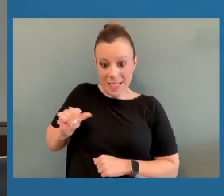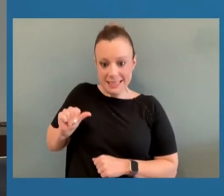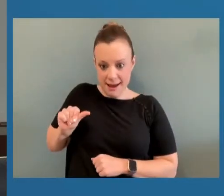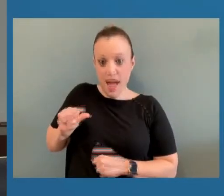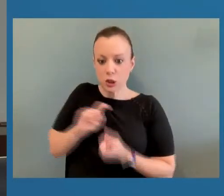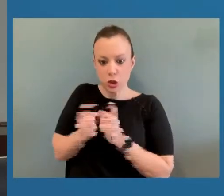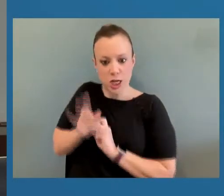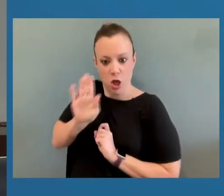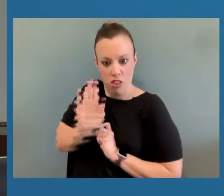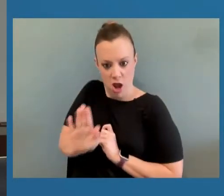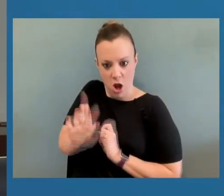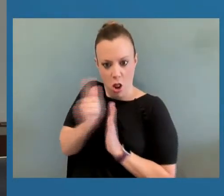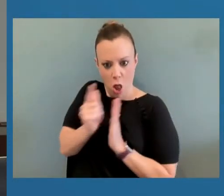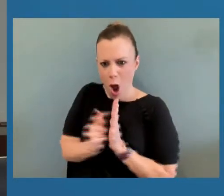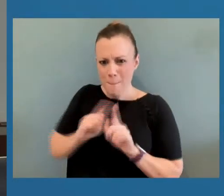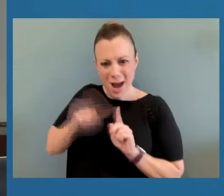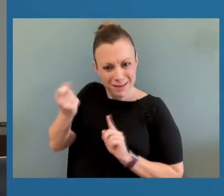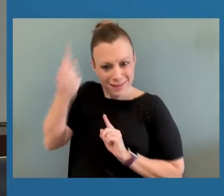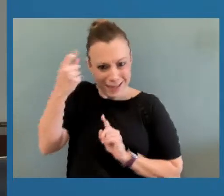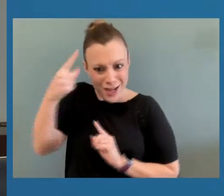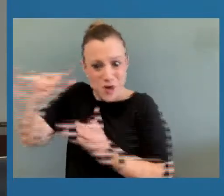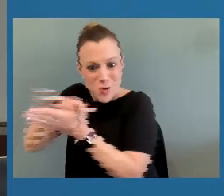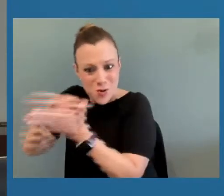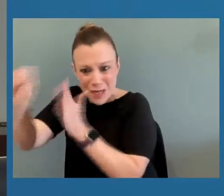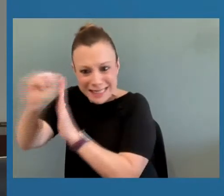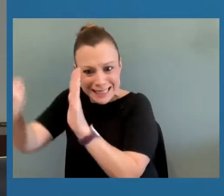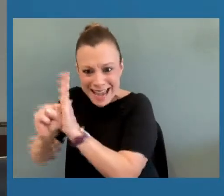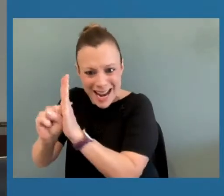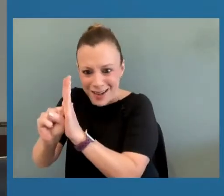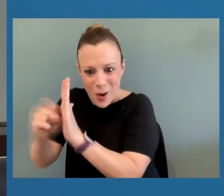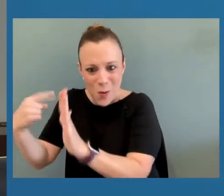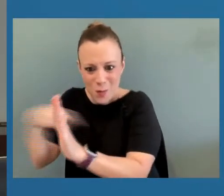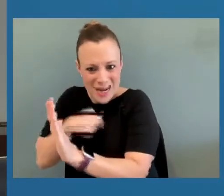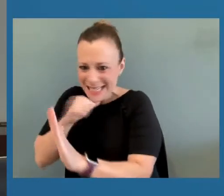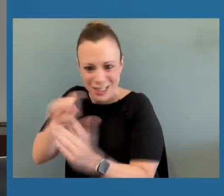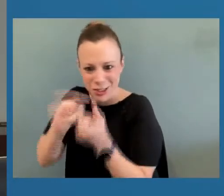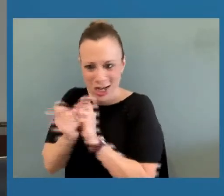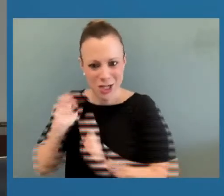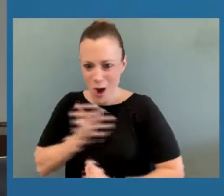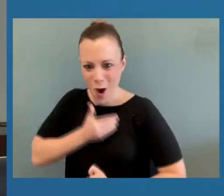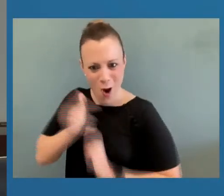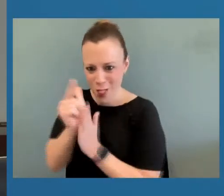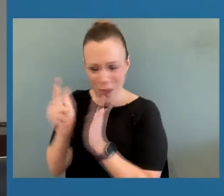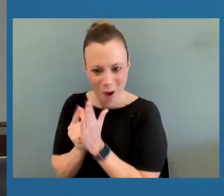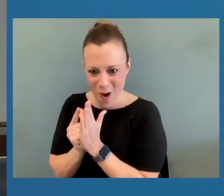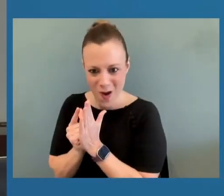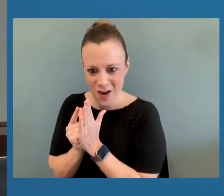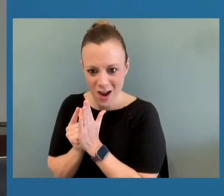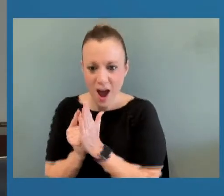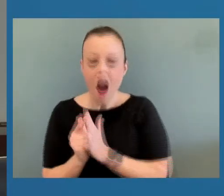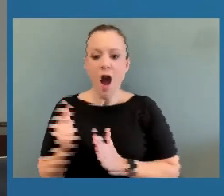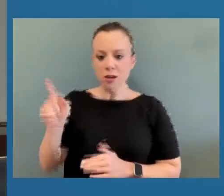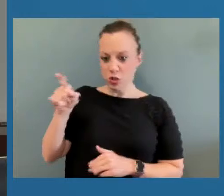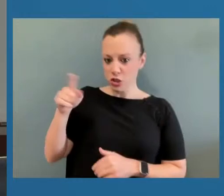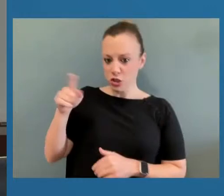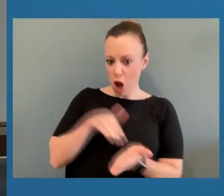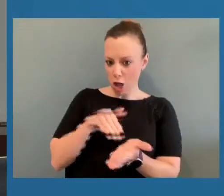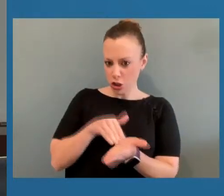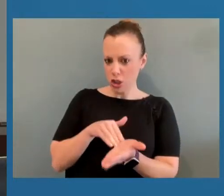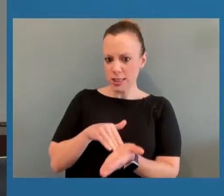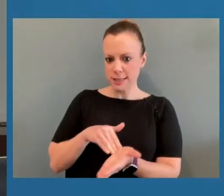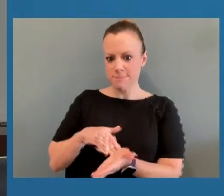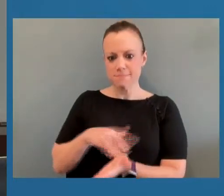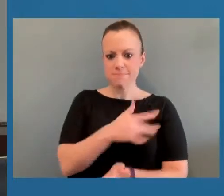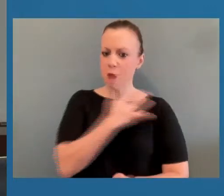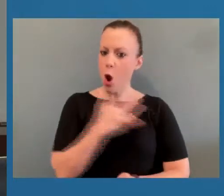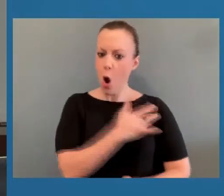York. Doctors take an oath to protect their patients. I took an oath of office to protect all New Yorkers, and I will